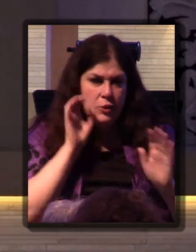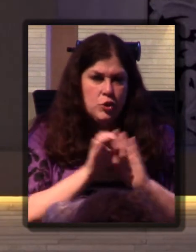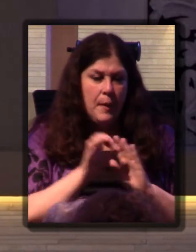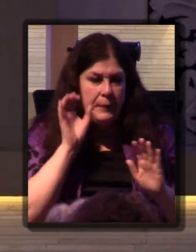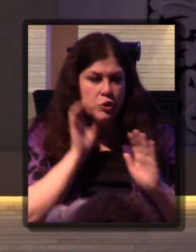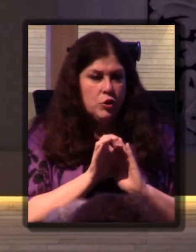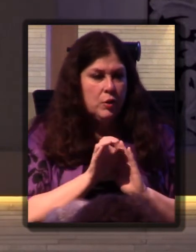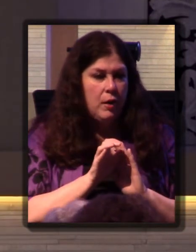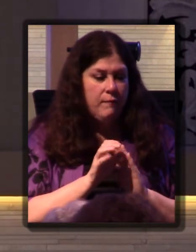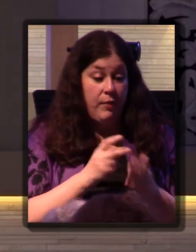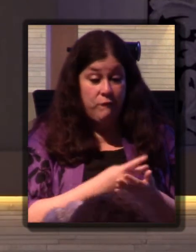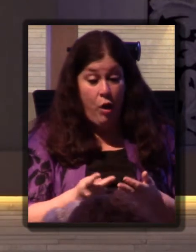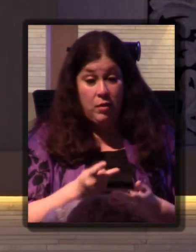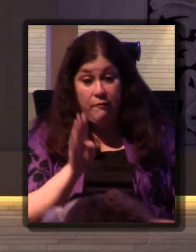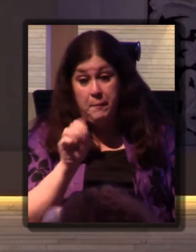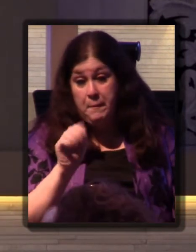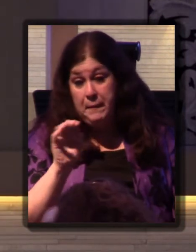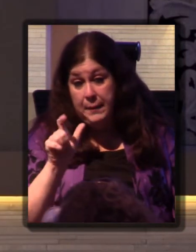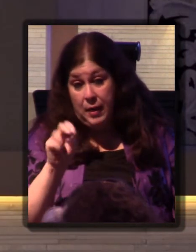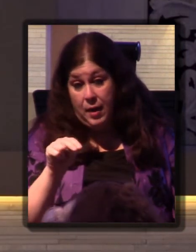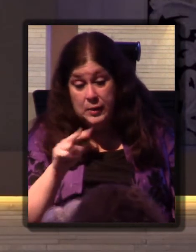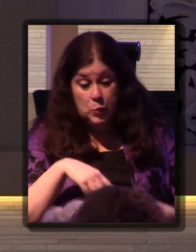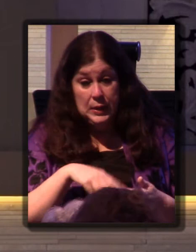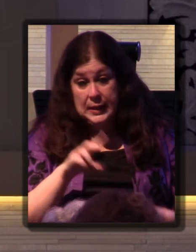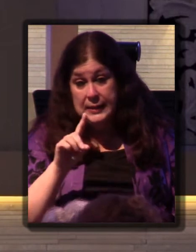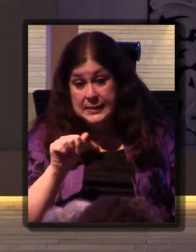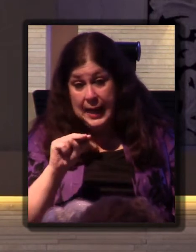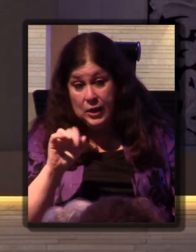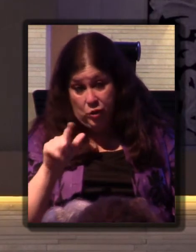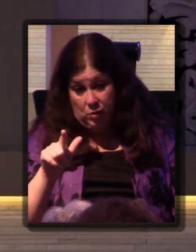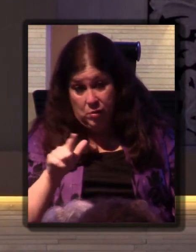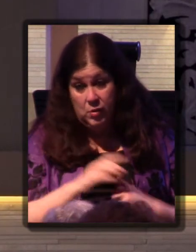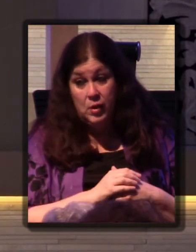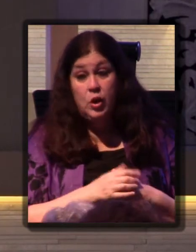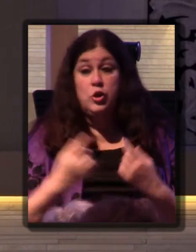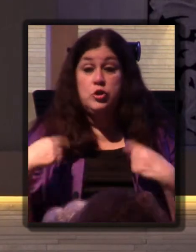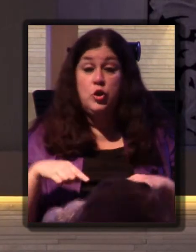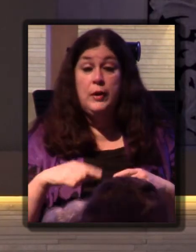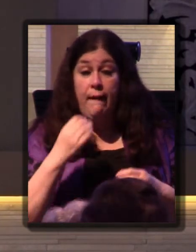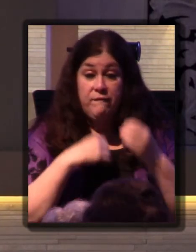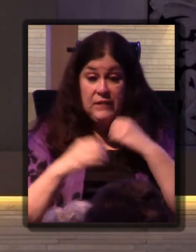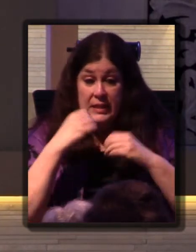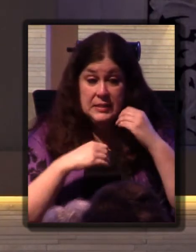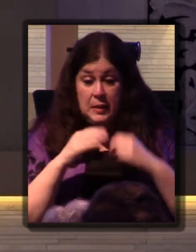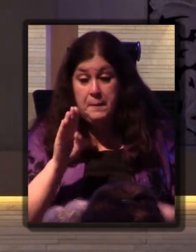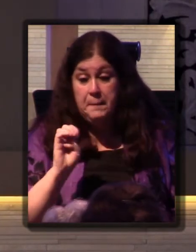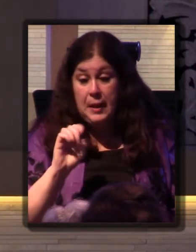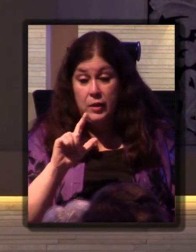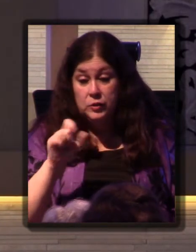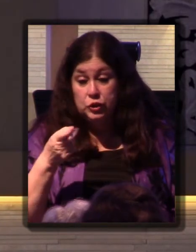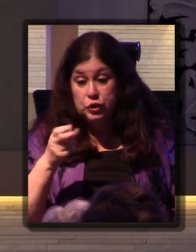what is that a picture of? That's a picture of the fall of Babylon as we read about it in the book of Daniel, where during a